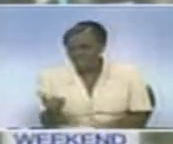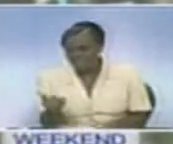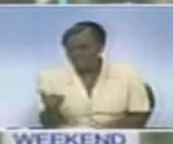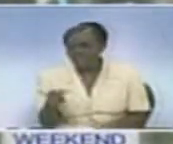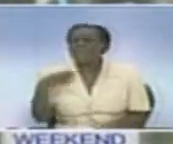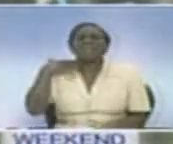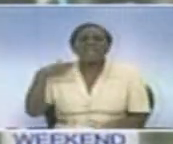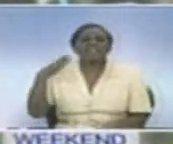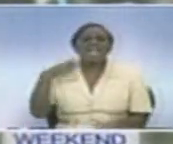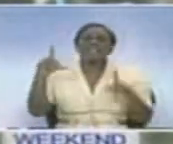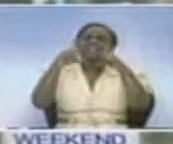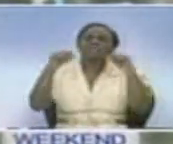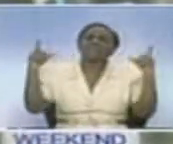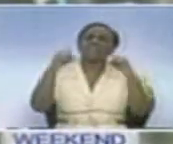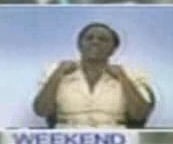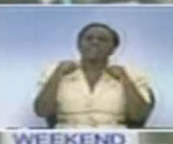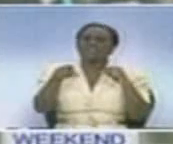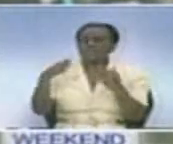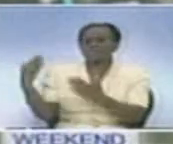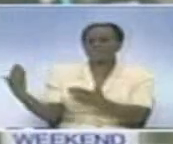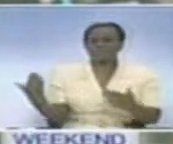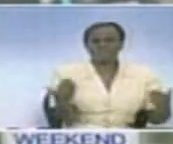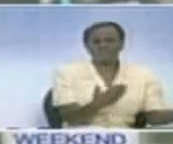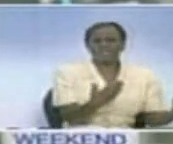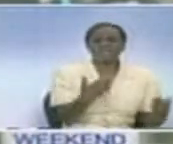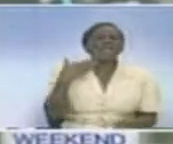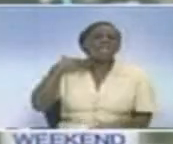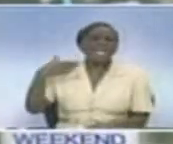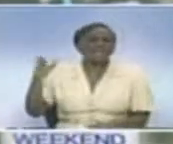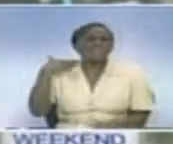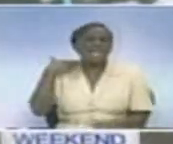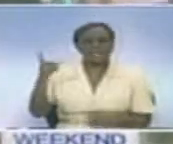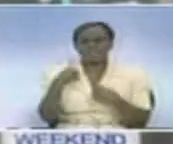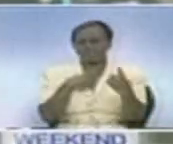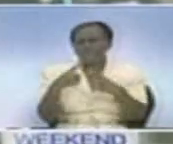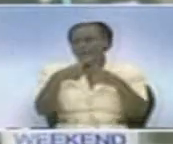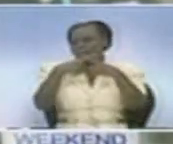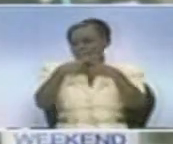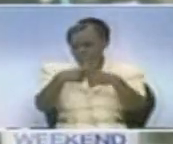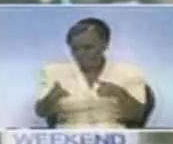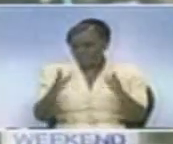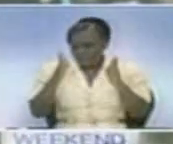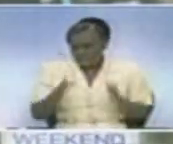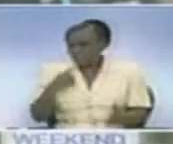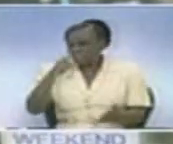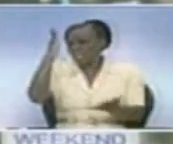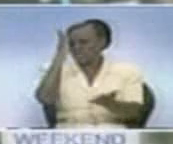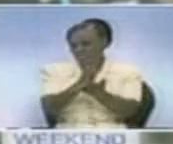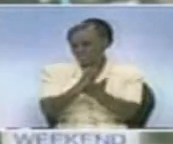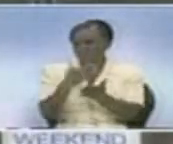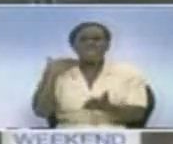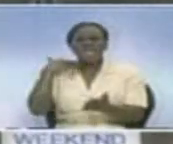Hate speech. Atijamaa analeta maneno ya uchochezi. Lakini kama mtu anasema ukweli, hiyo sio